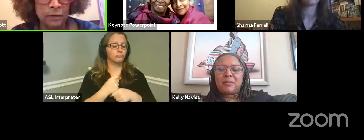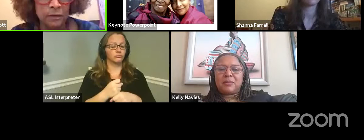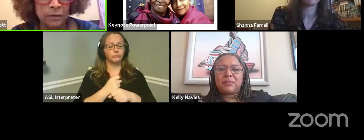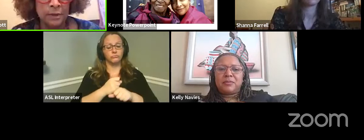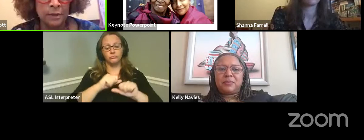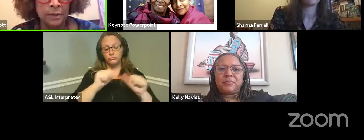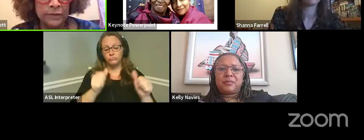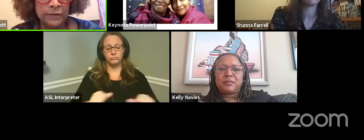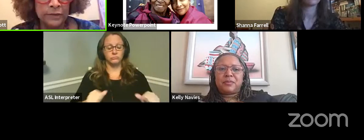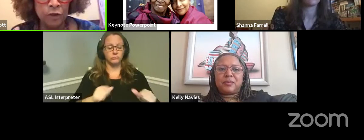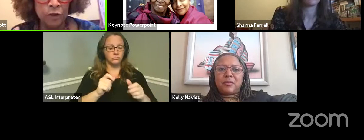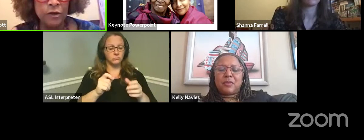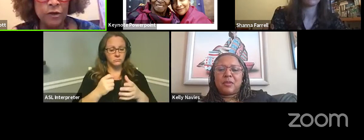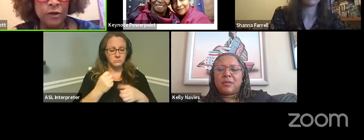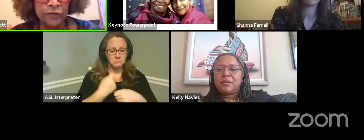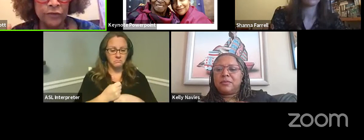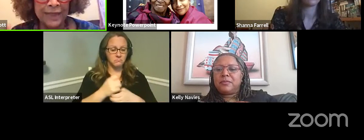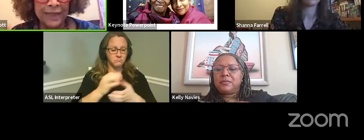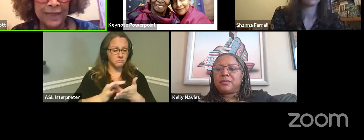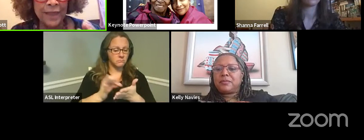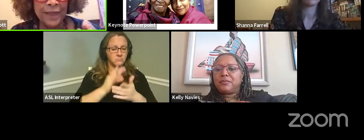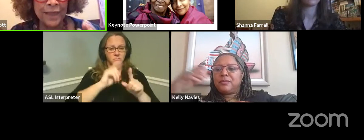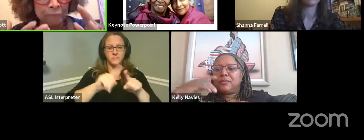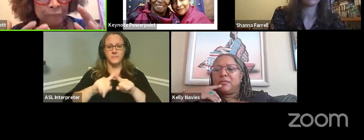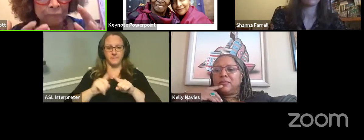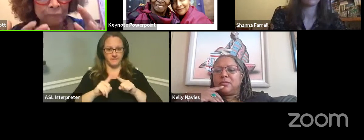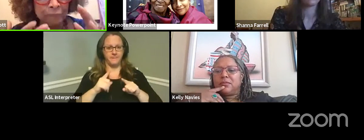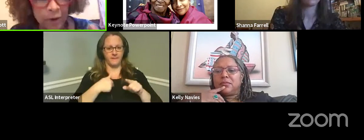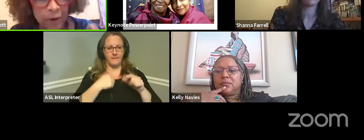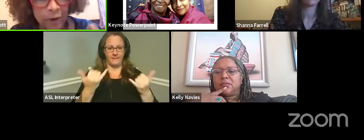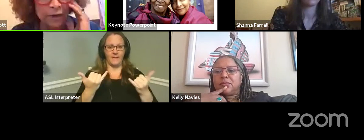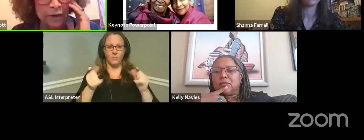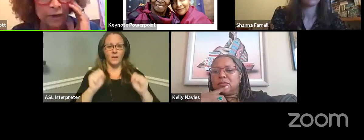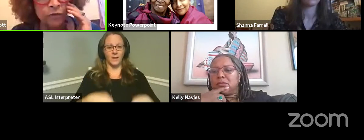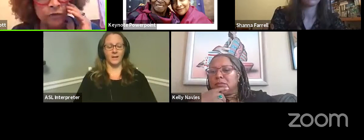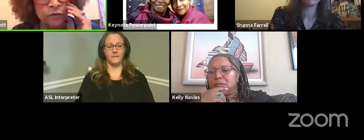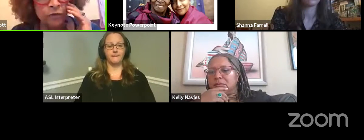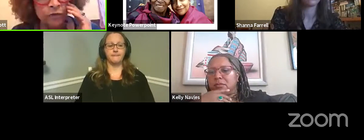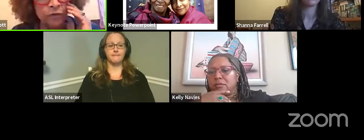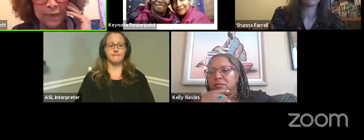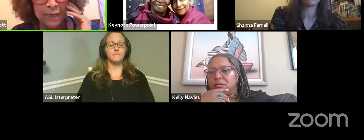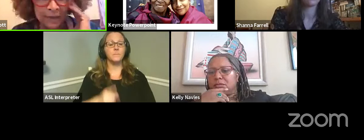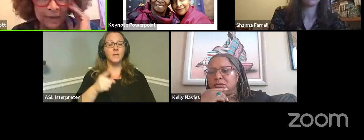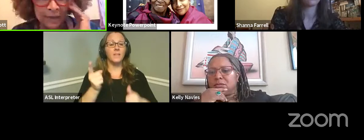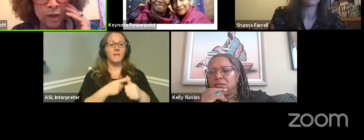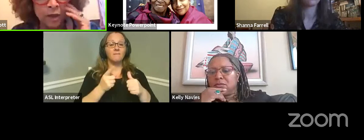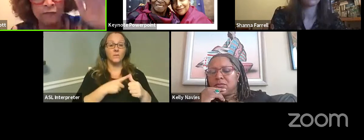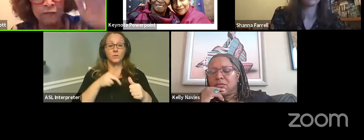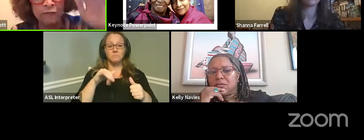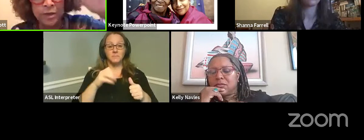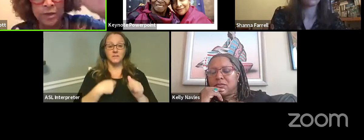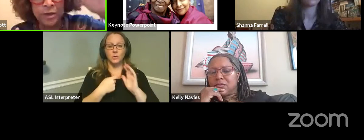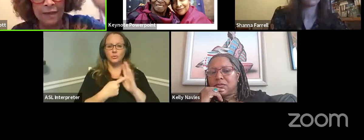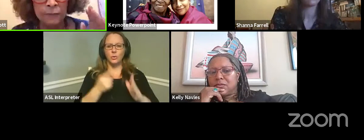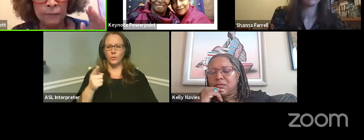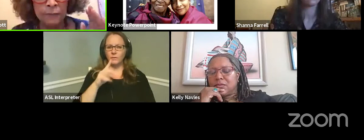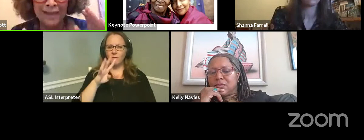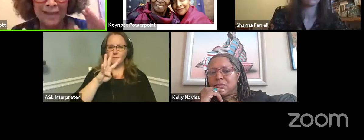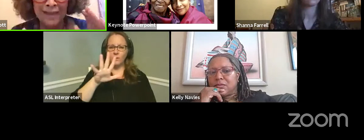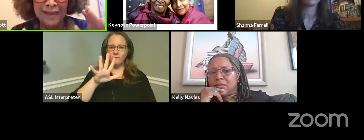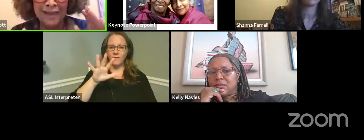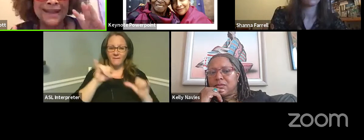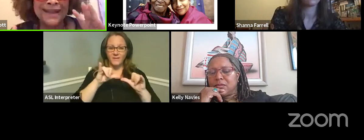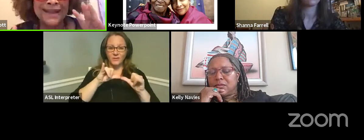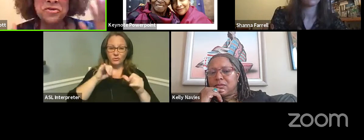still some of the later works that very beginning piece that I showed you that I said was 45 inches